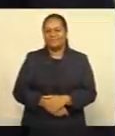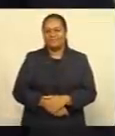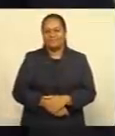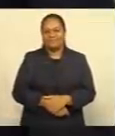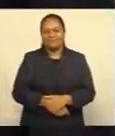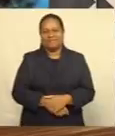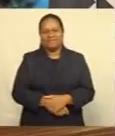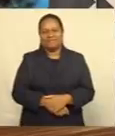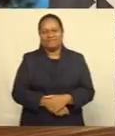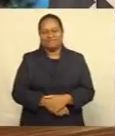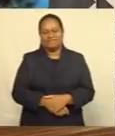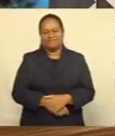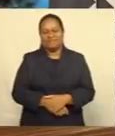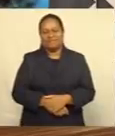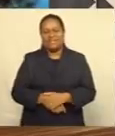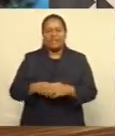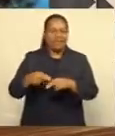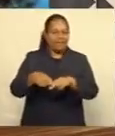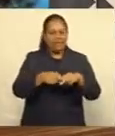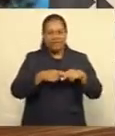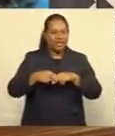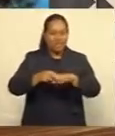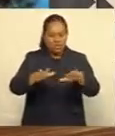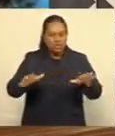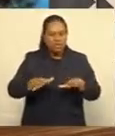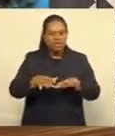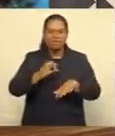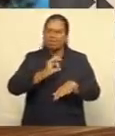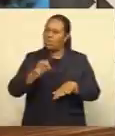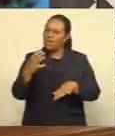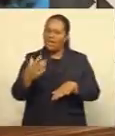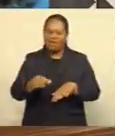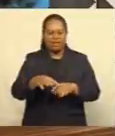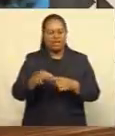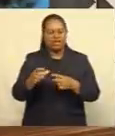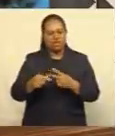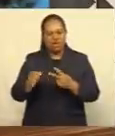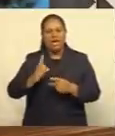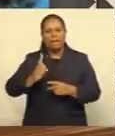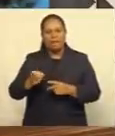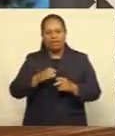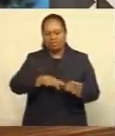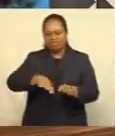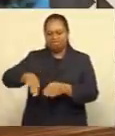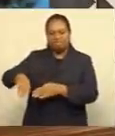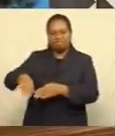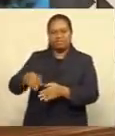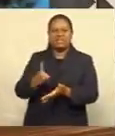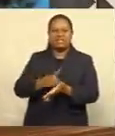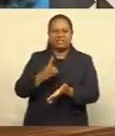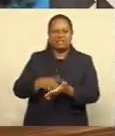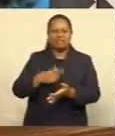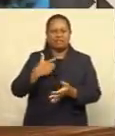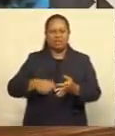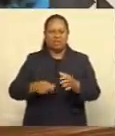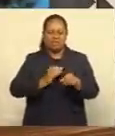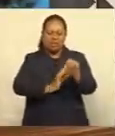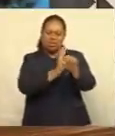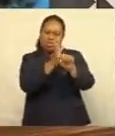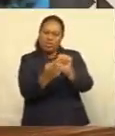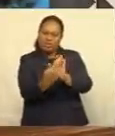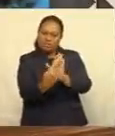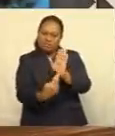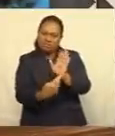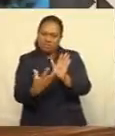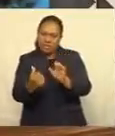FBC Sports. Fiji Swimming has no choice but to push back its competition dates. Following the COVID-19 restrictions announced by the